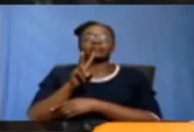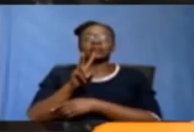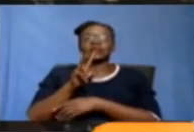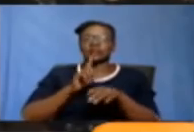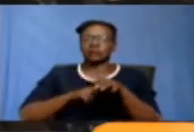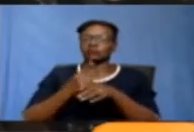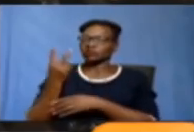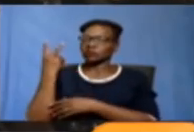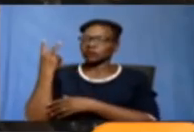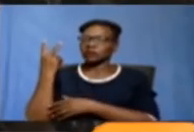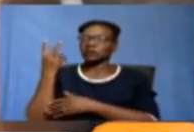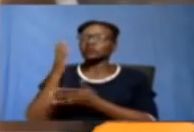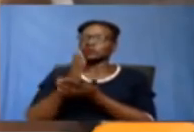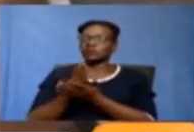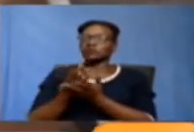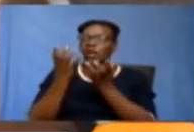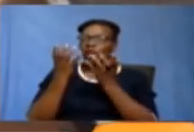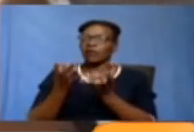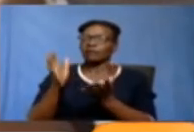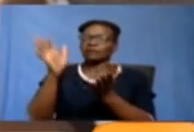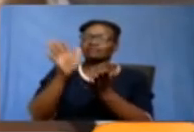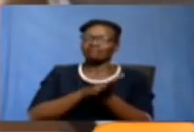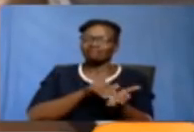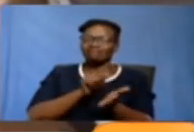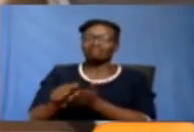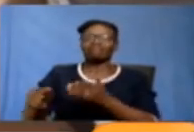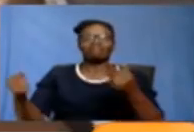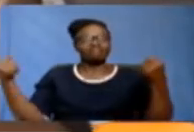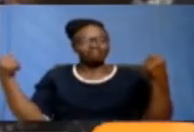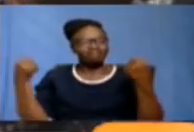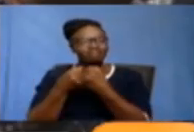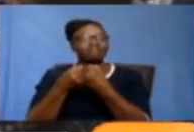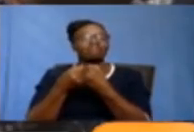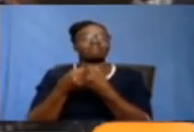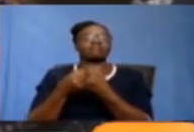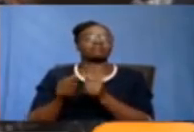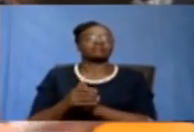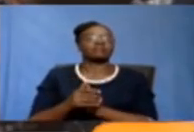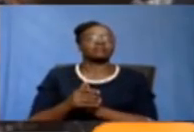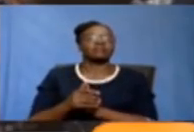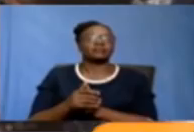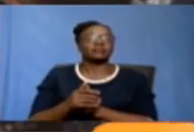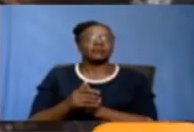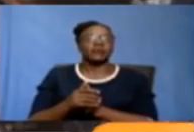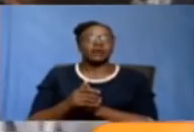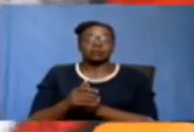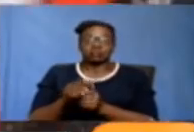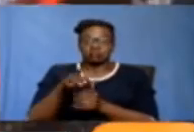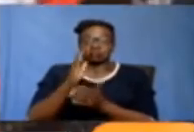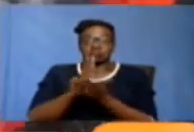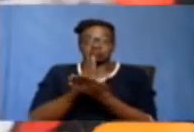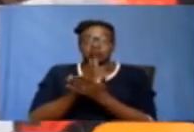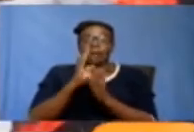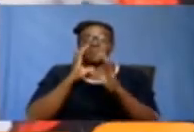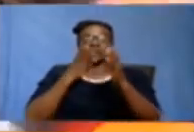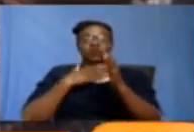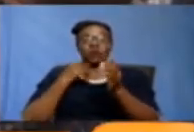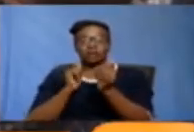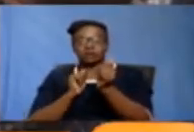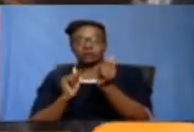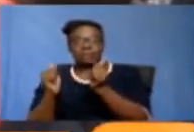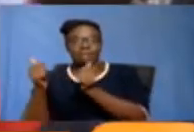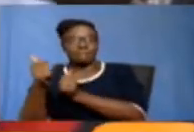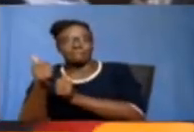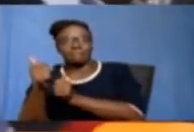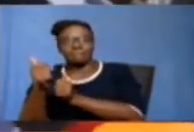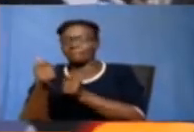impact of the crash, one that could have been avoided according to survivors. Alikuwa nataka kuovertake lakini ikashindika.